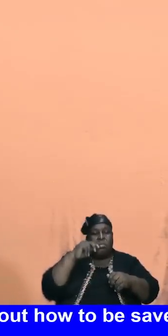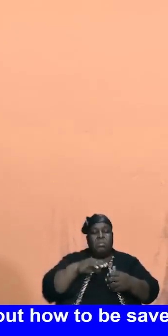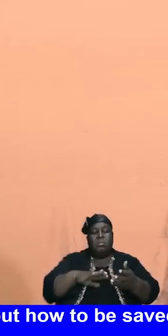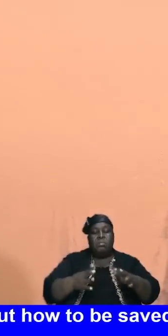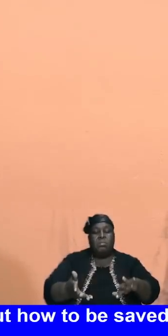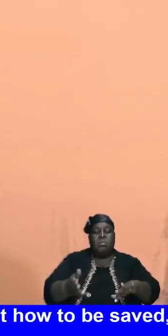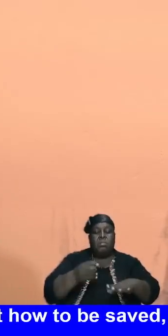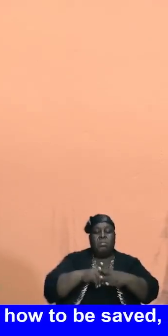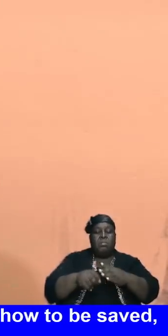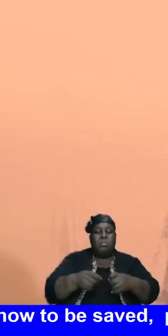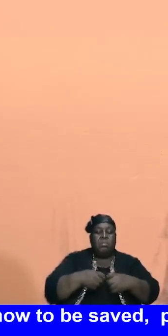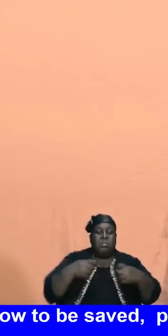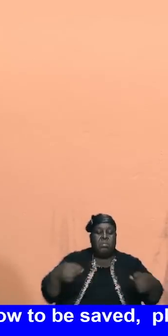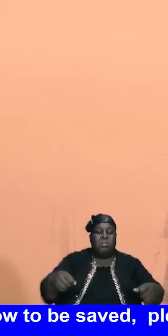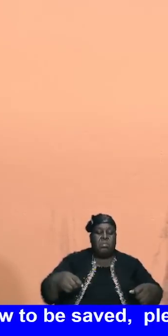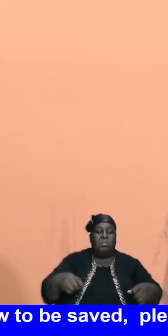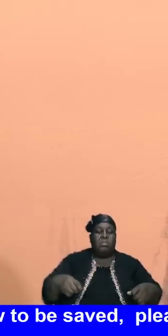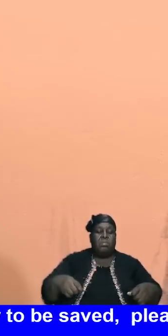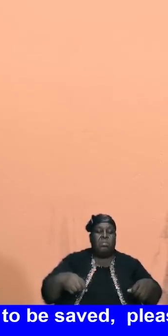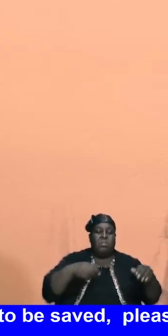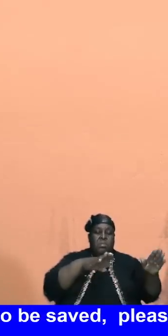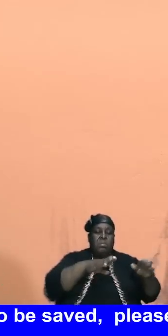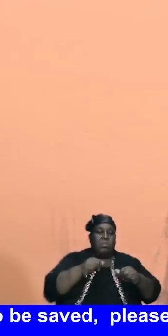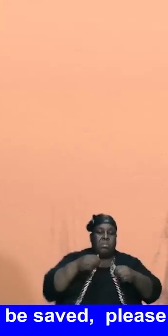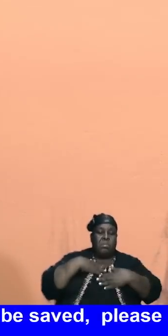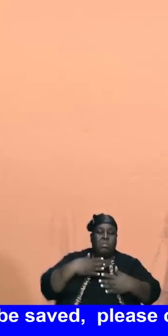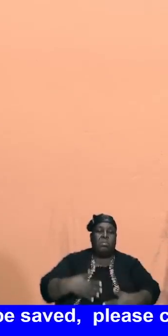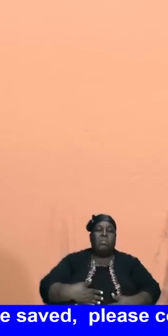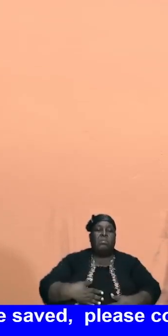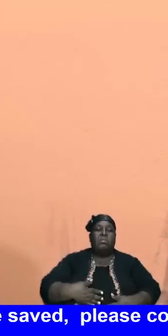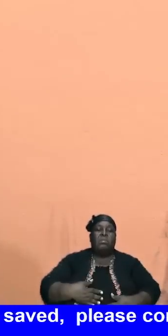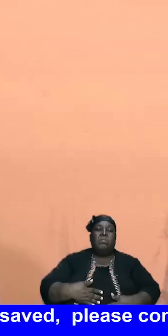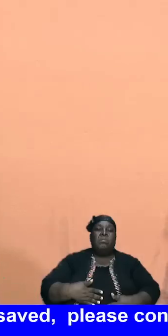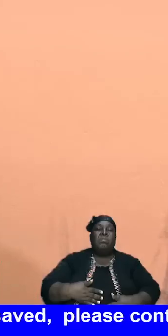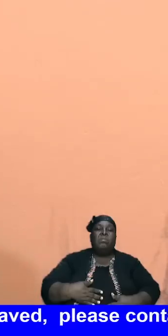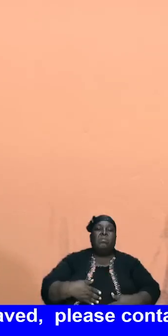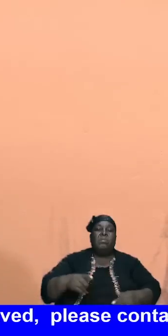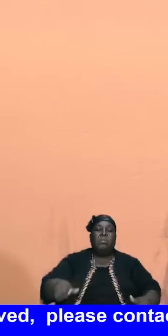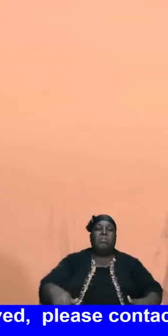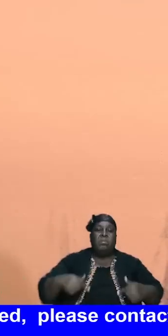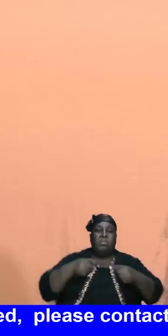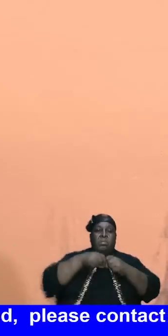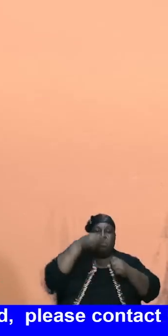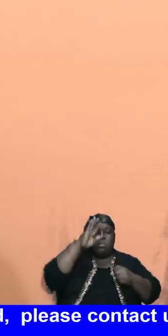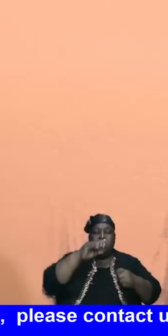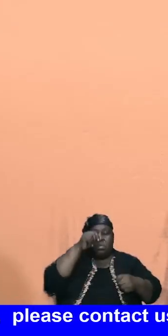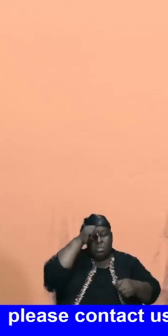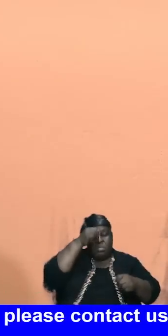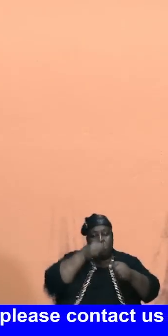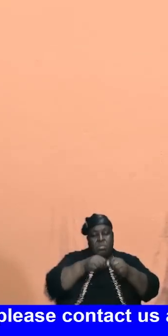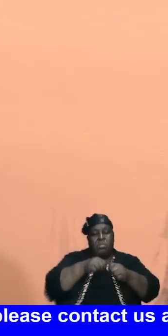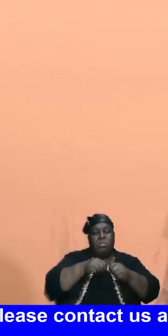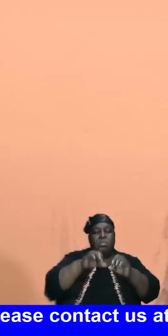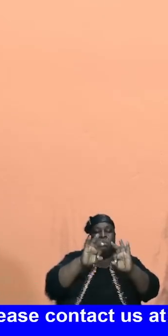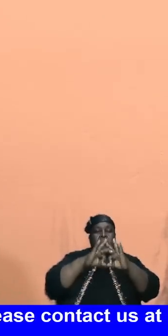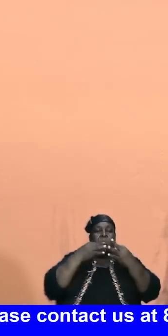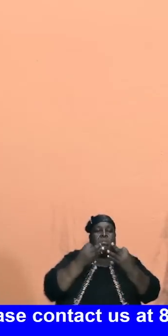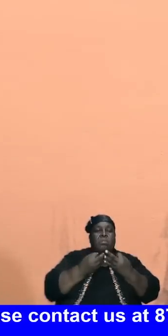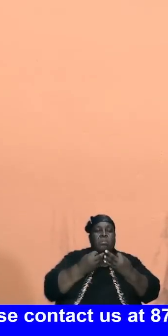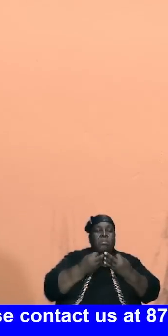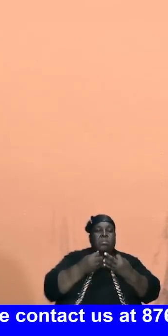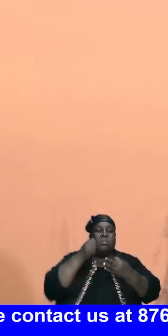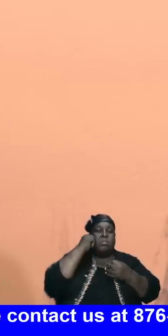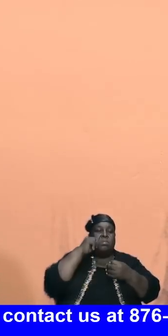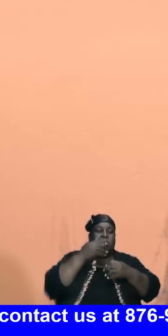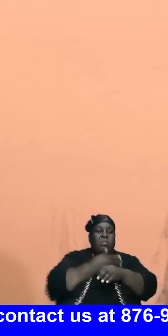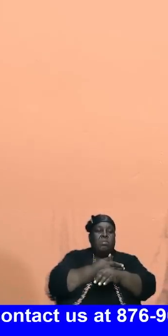And to be absent from the body is to be present with the Lord, you know. Continue to remember his family, his wife, amen, his daughter,